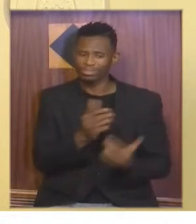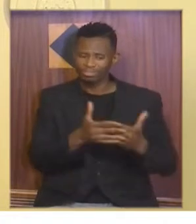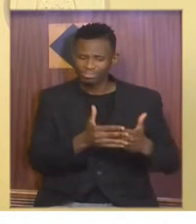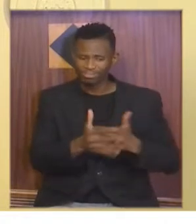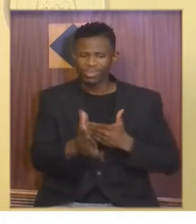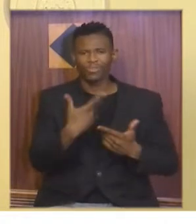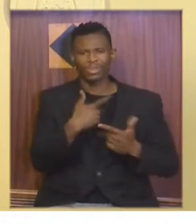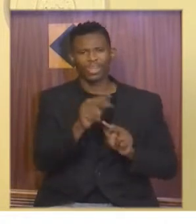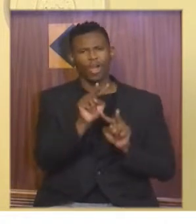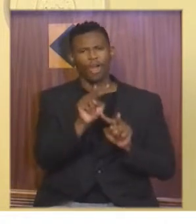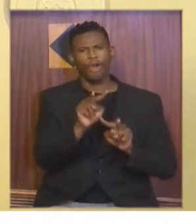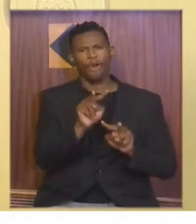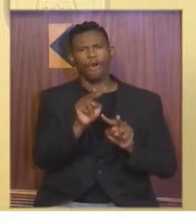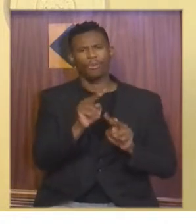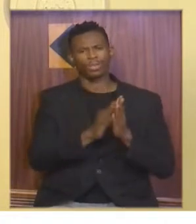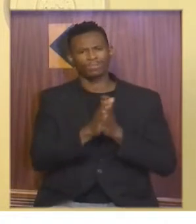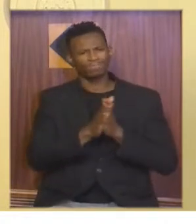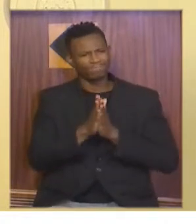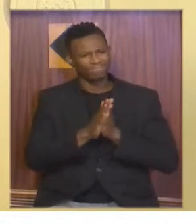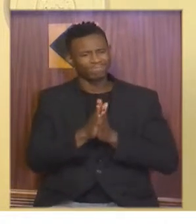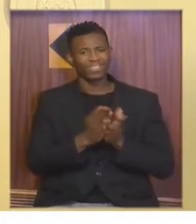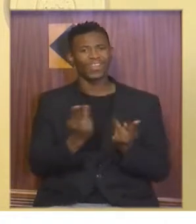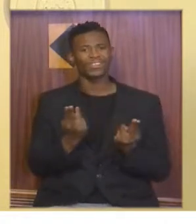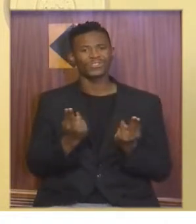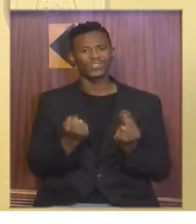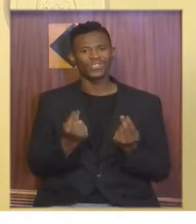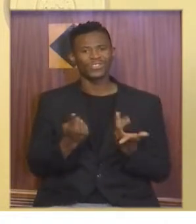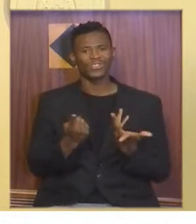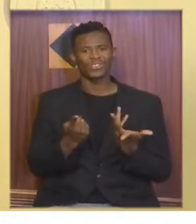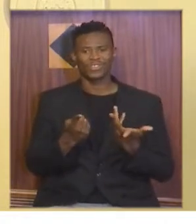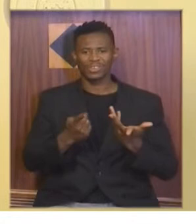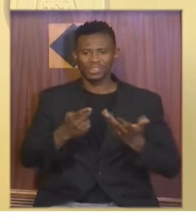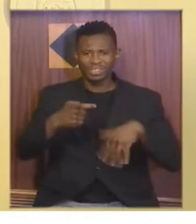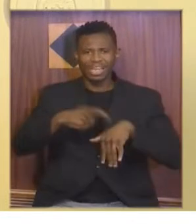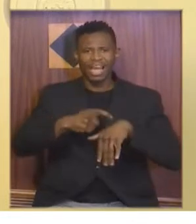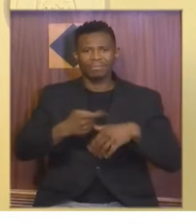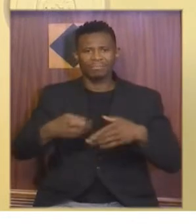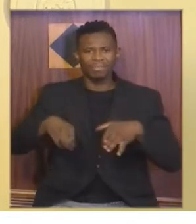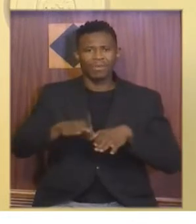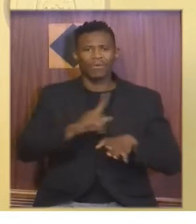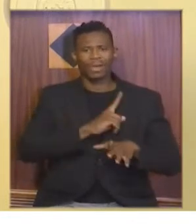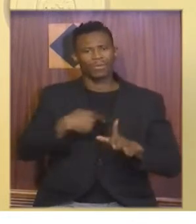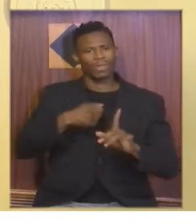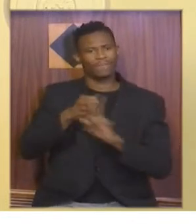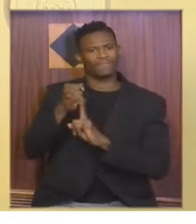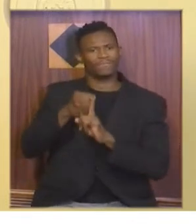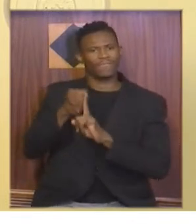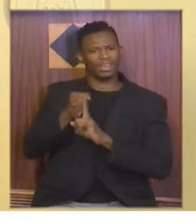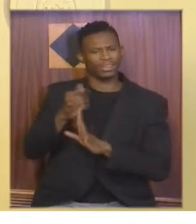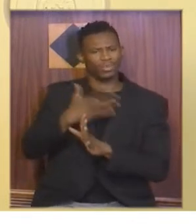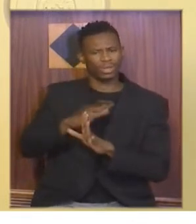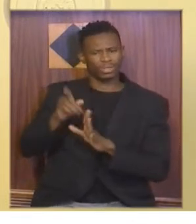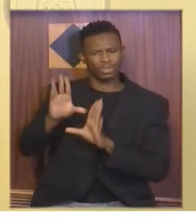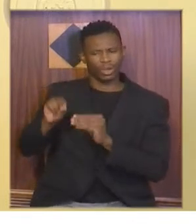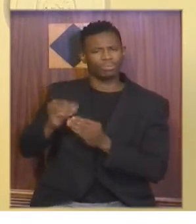and determination on a new era in our fight against this